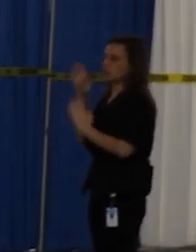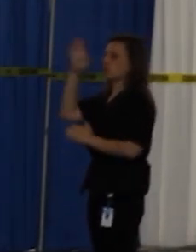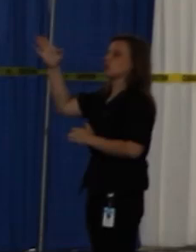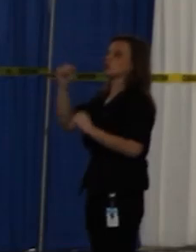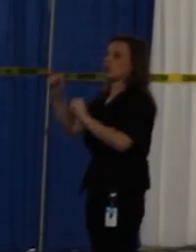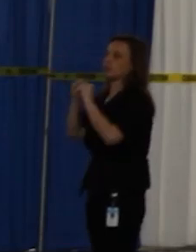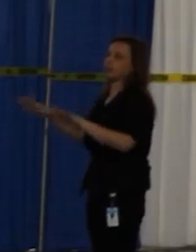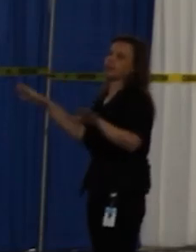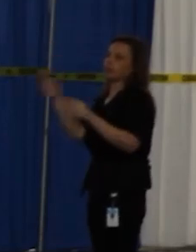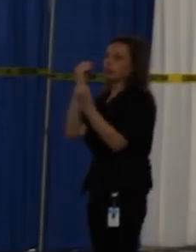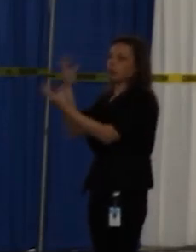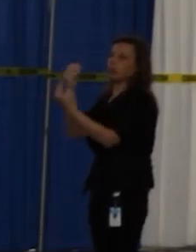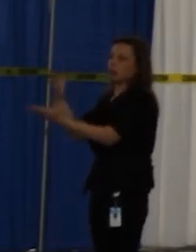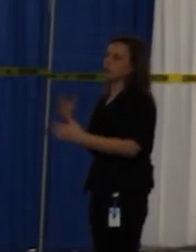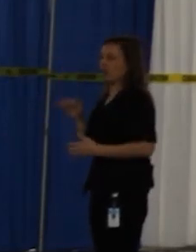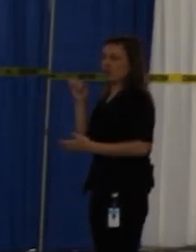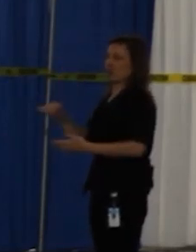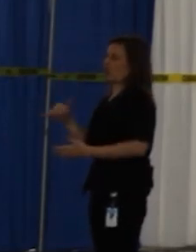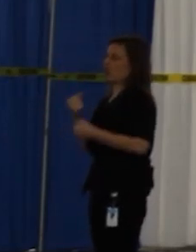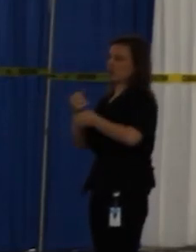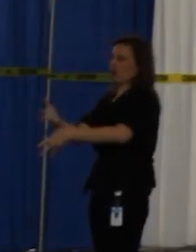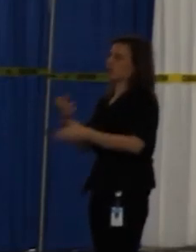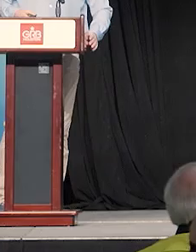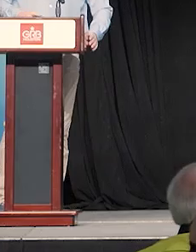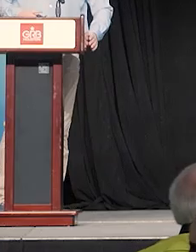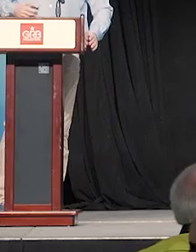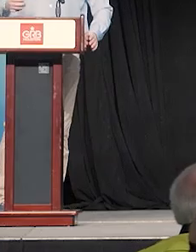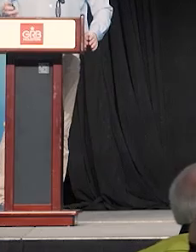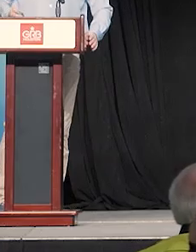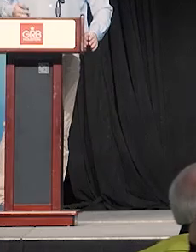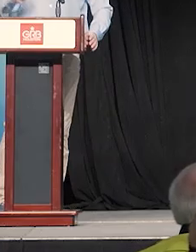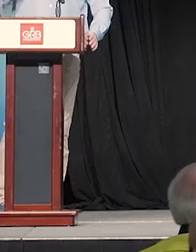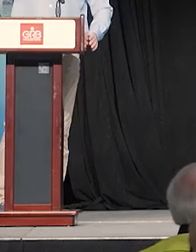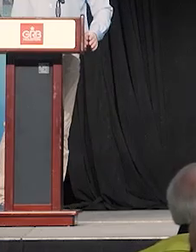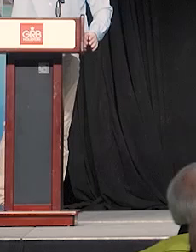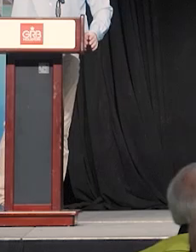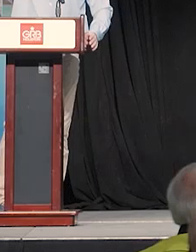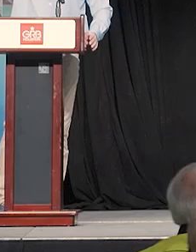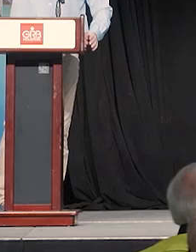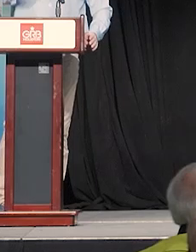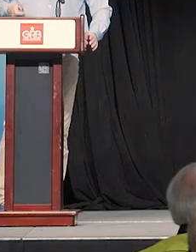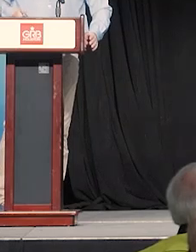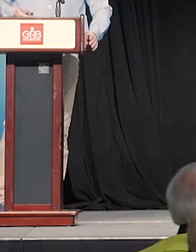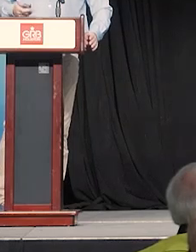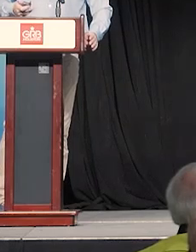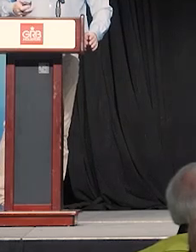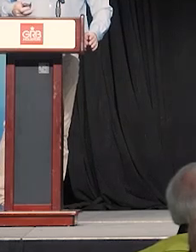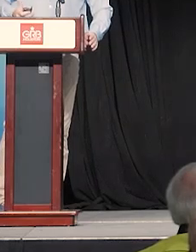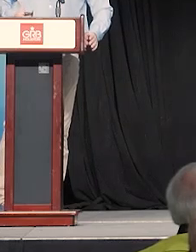gusts, which is really what do all the damage when we have these tropical cyclones. So a few updates. I already talked about the heat